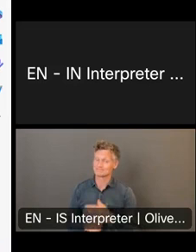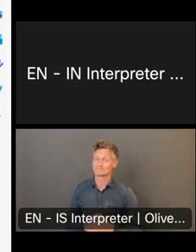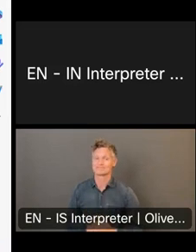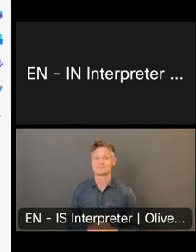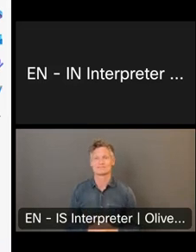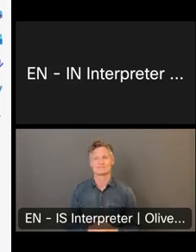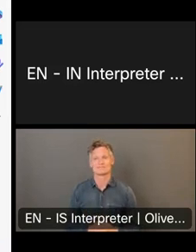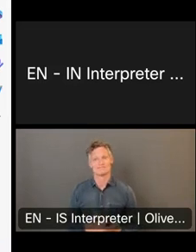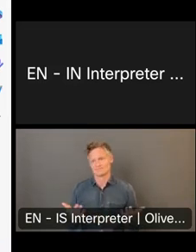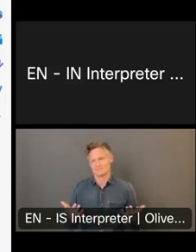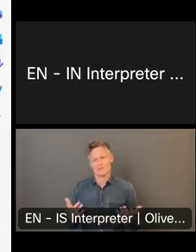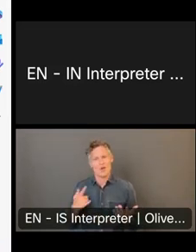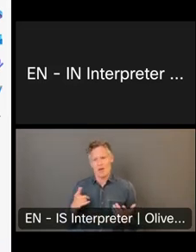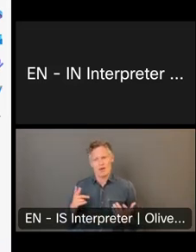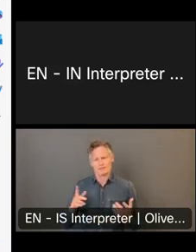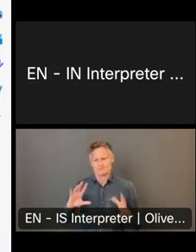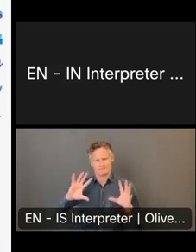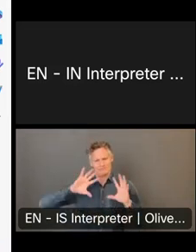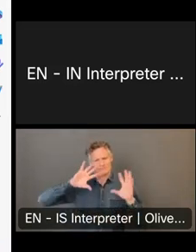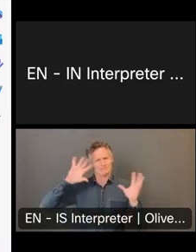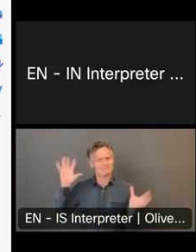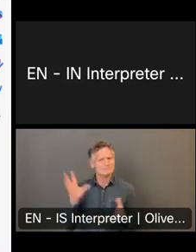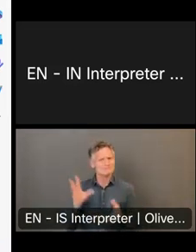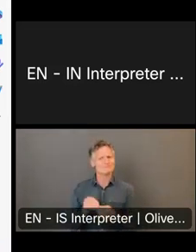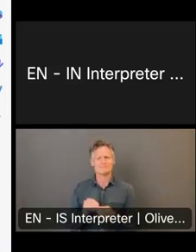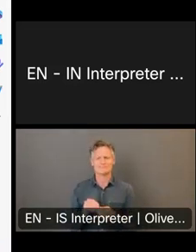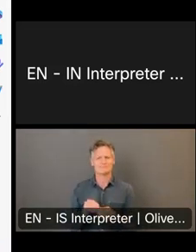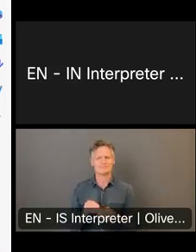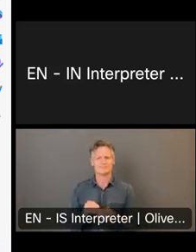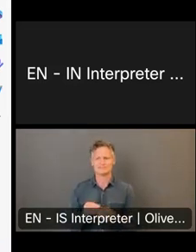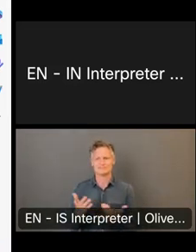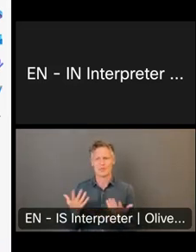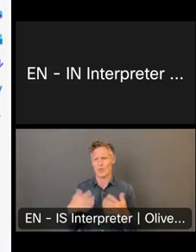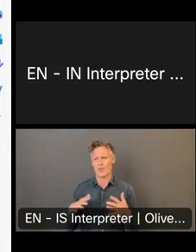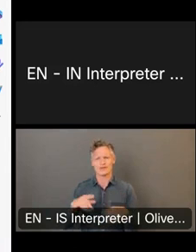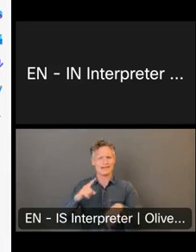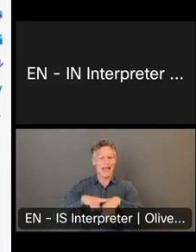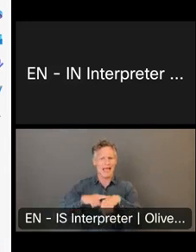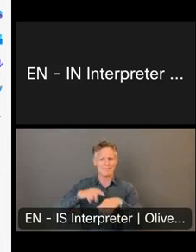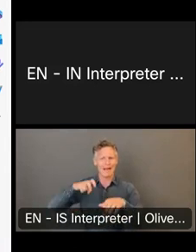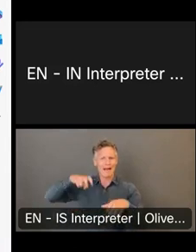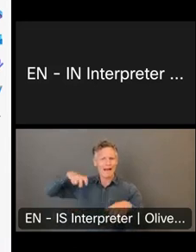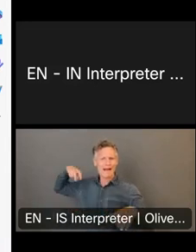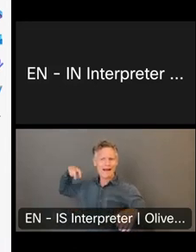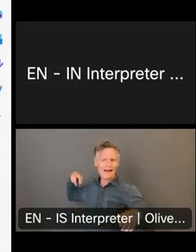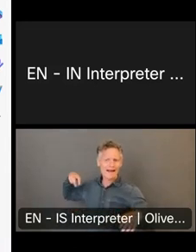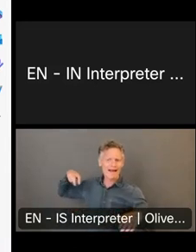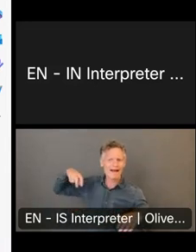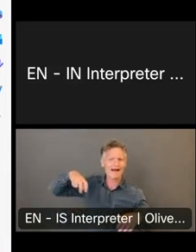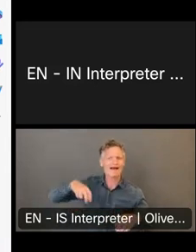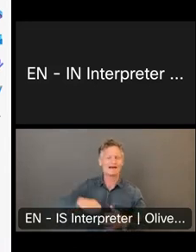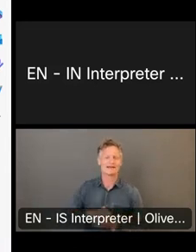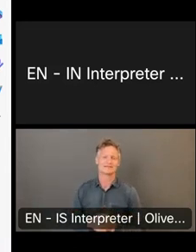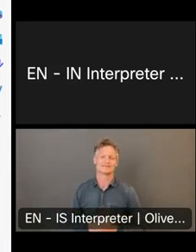sort of almost all-encompassing time travel. I must say something about those triumvirates